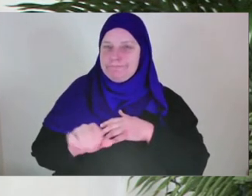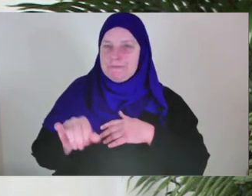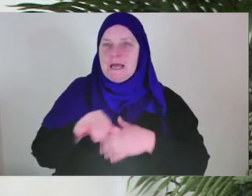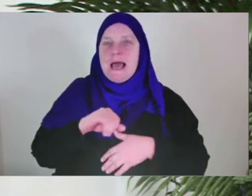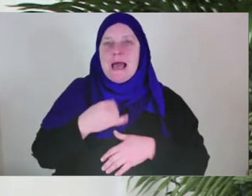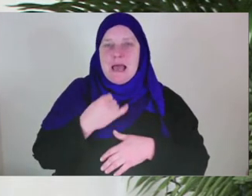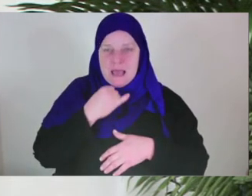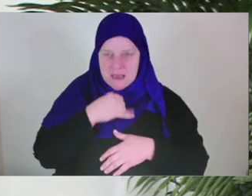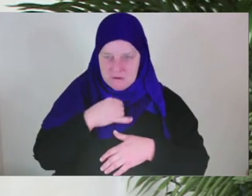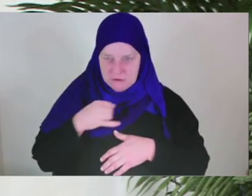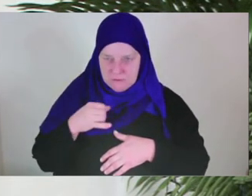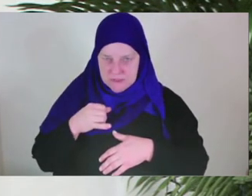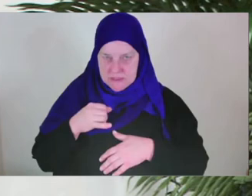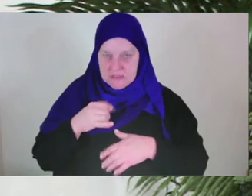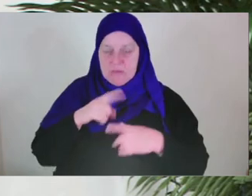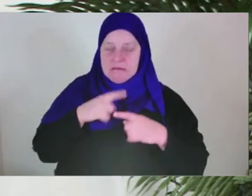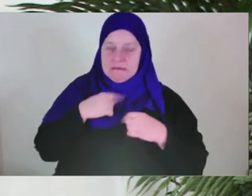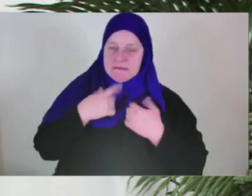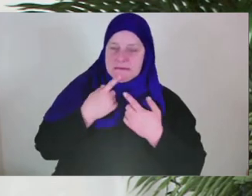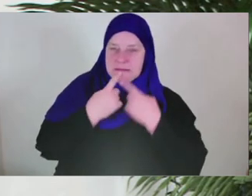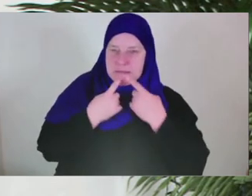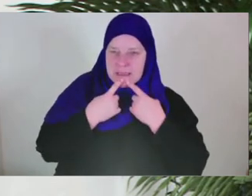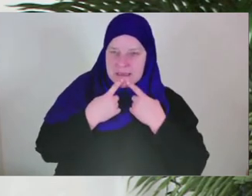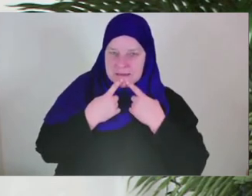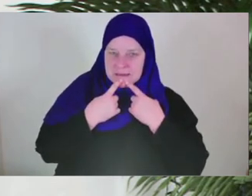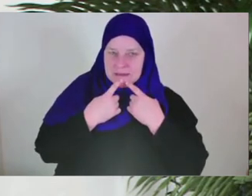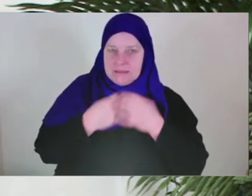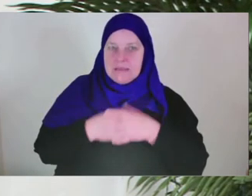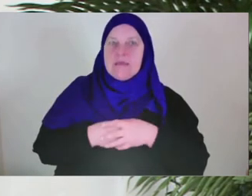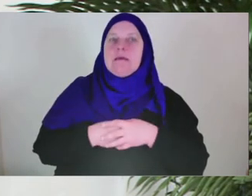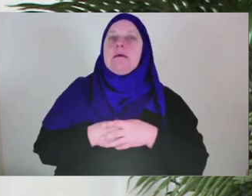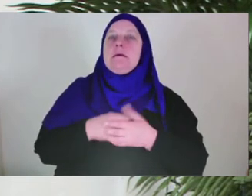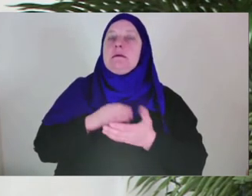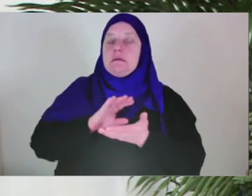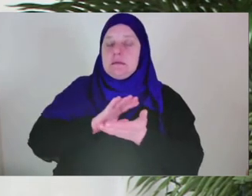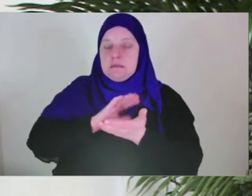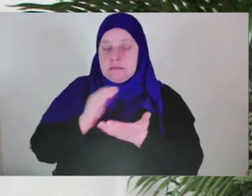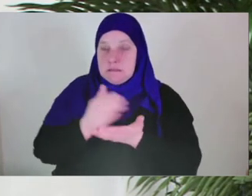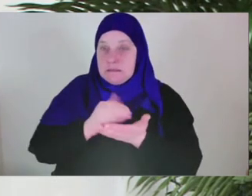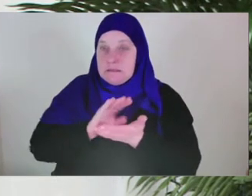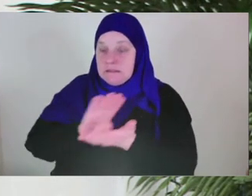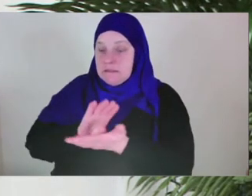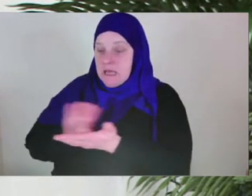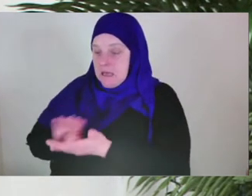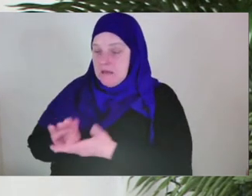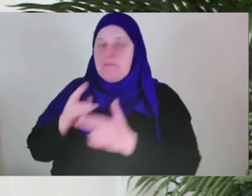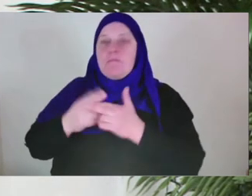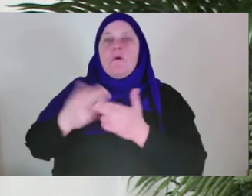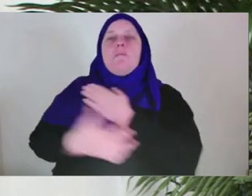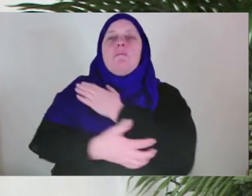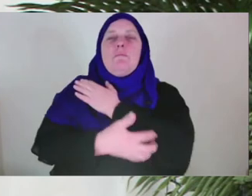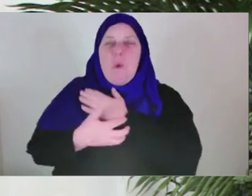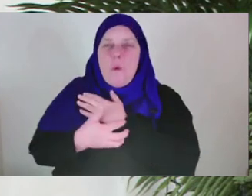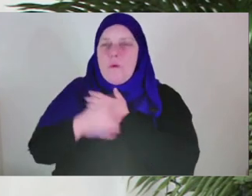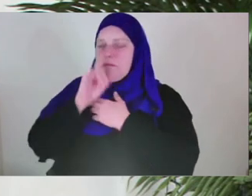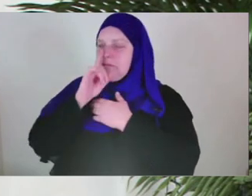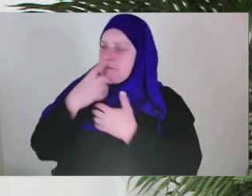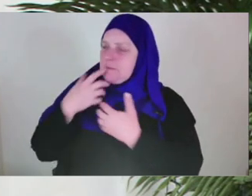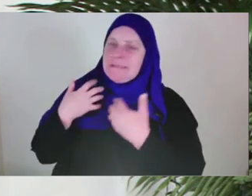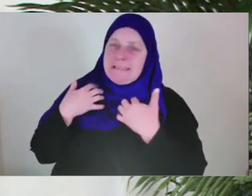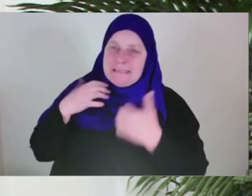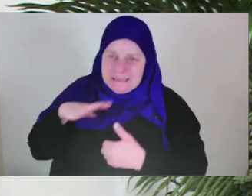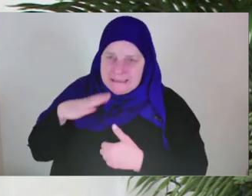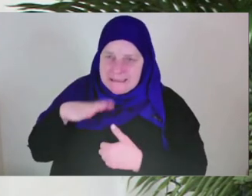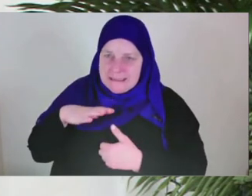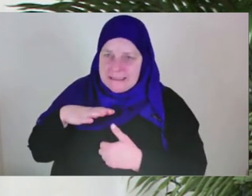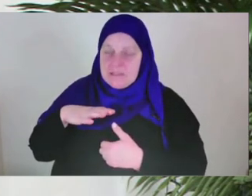from a noted translation. Zakat expenditures are only for the poor and for the needy and for those employed to collect